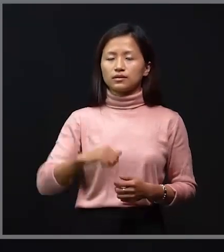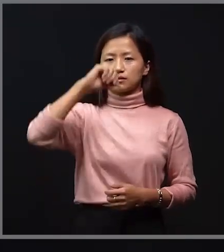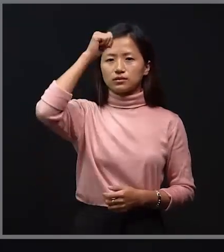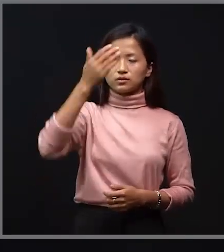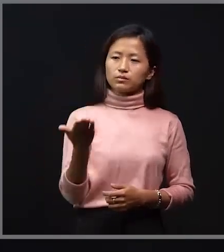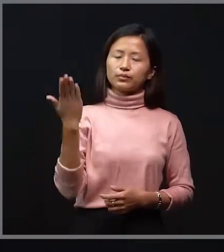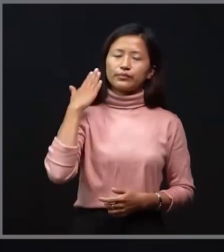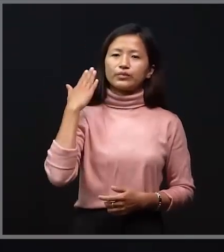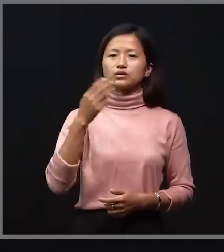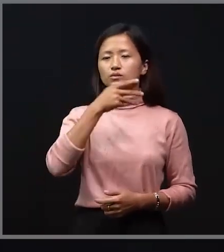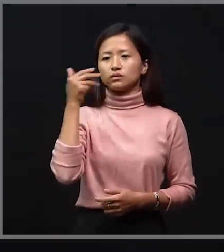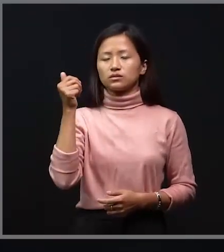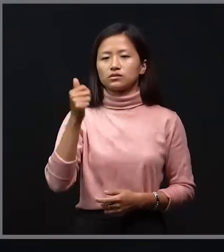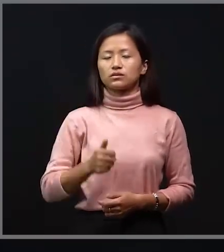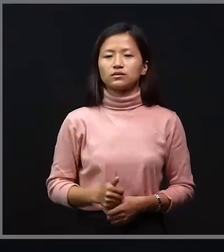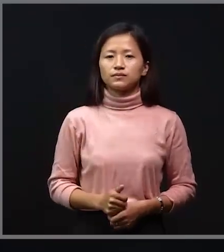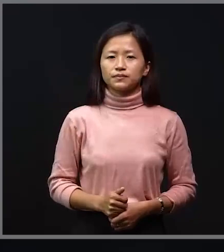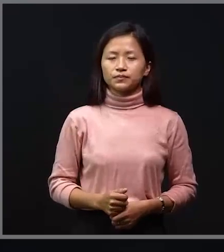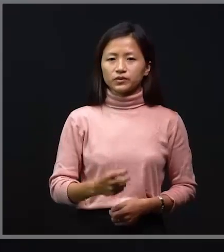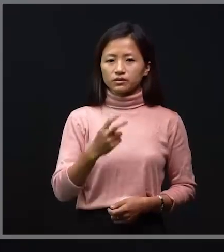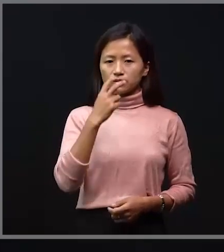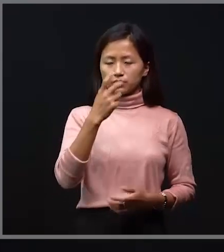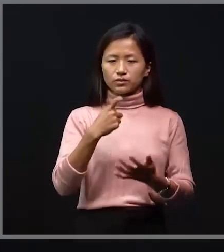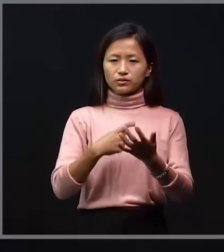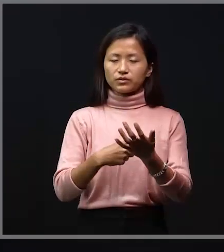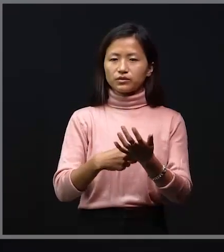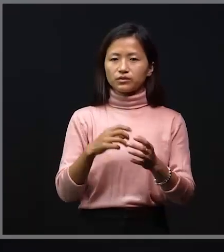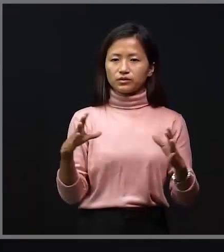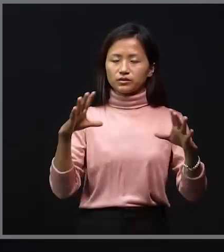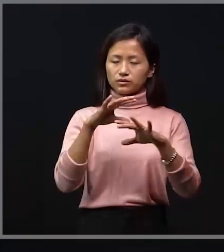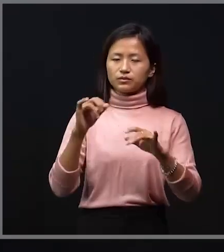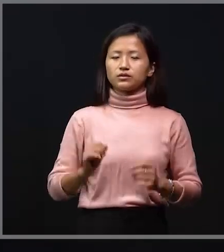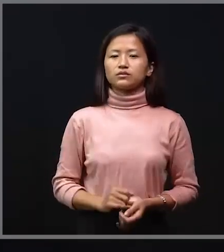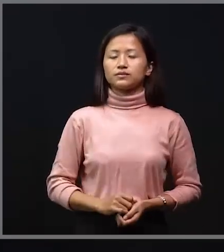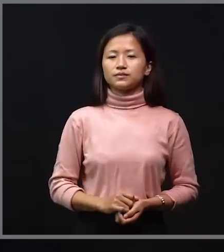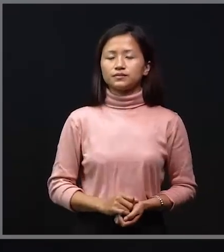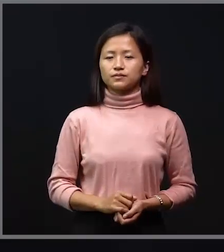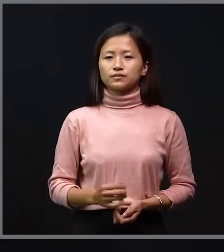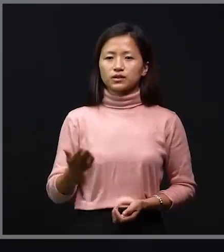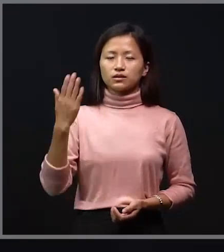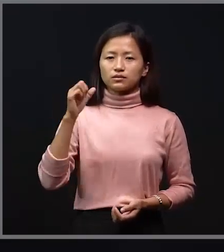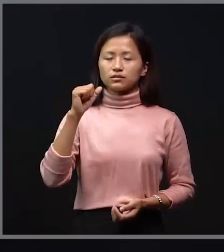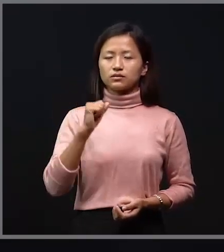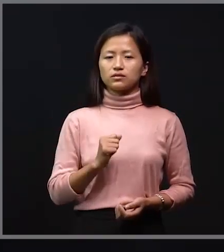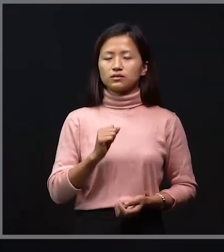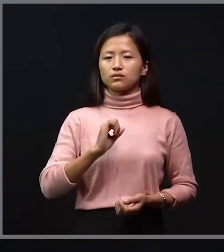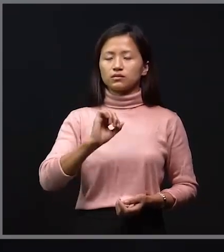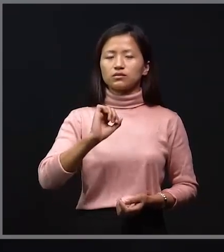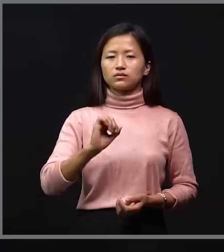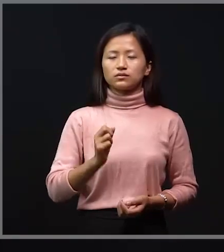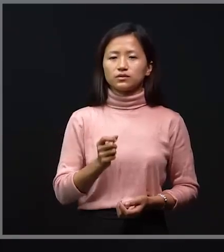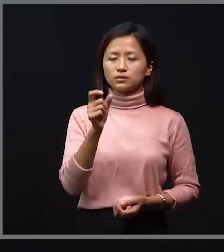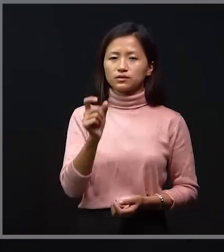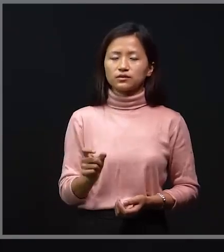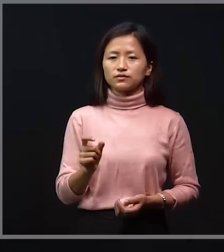was. Then we have also discussed about racial discrimination, where the Britishers, they consider themselves as so superior,